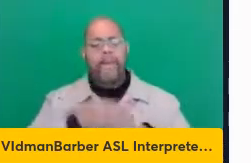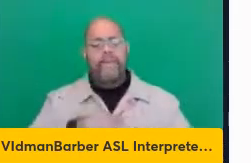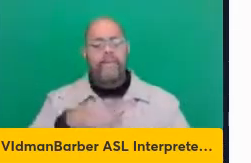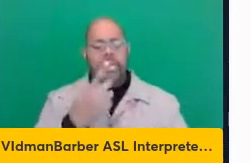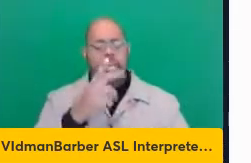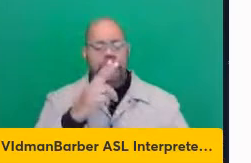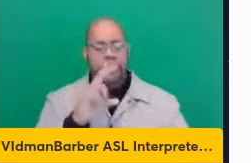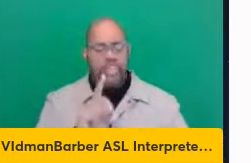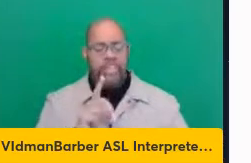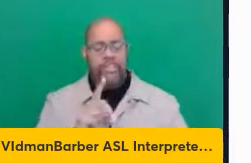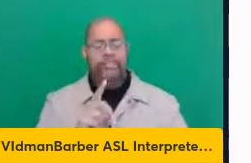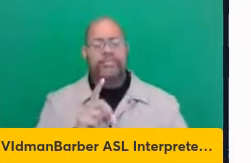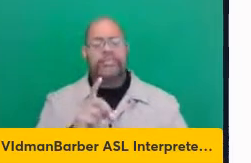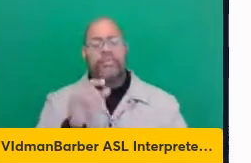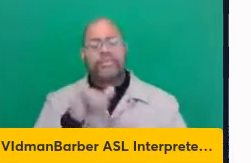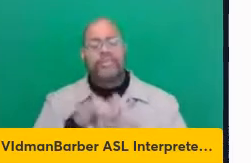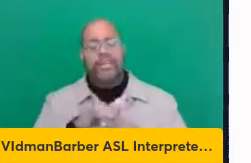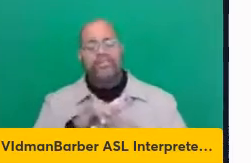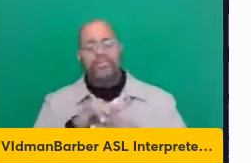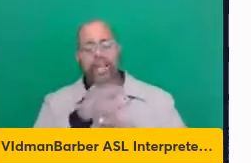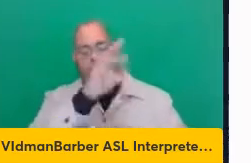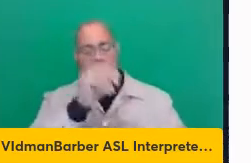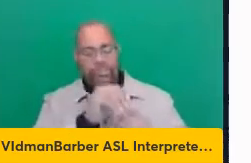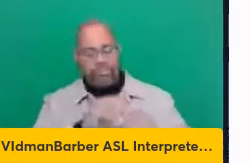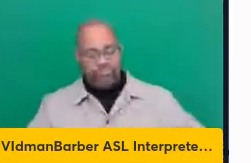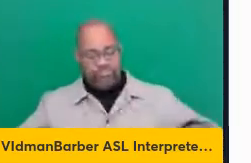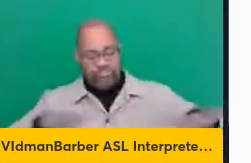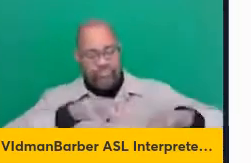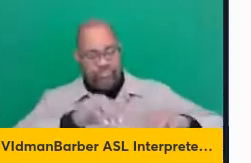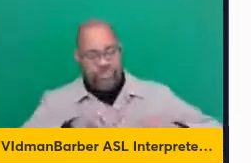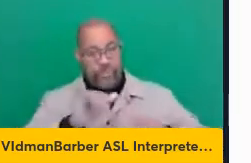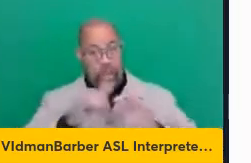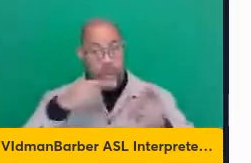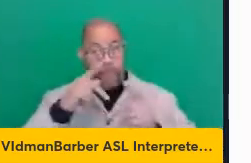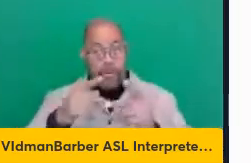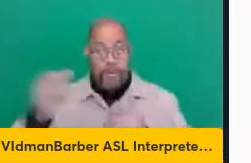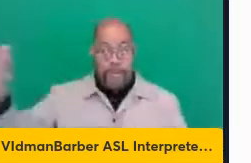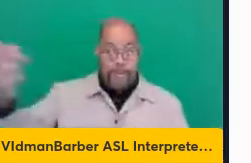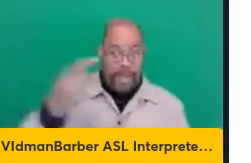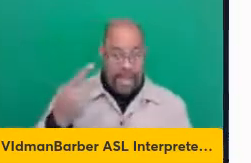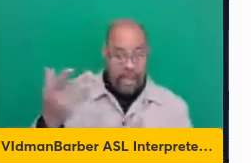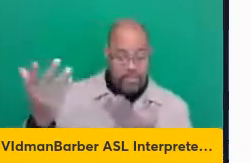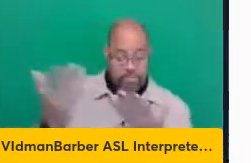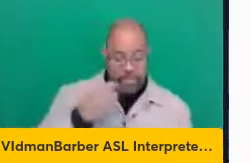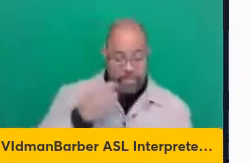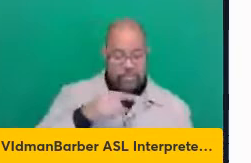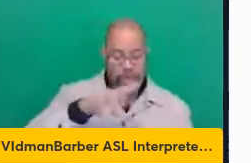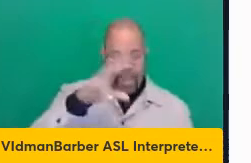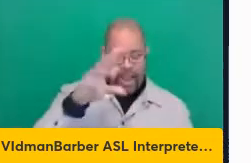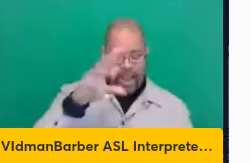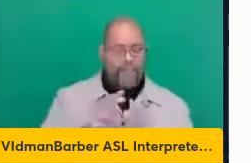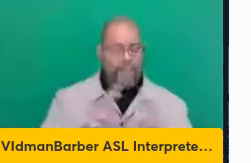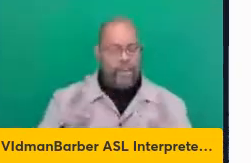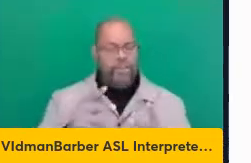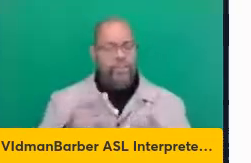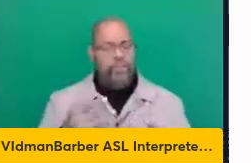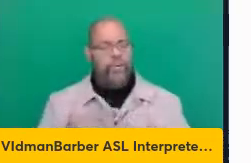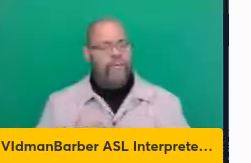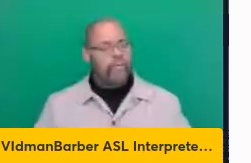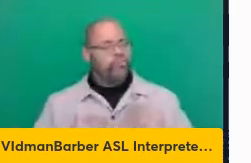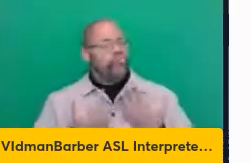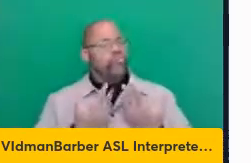the diasporan scientists that we brought back home. And it's very refreshing to see